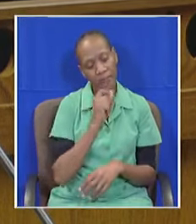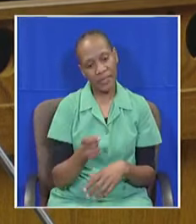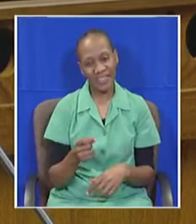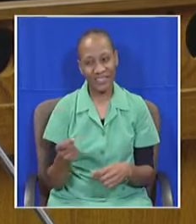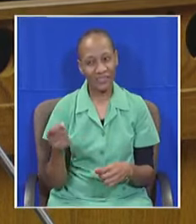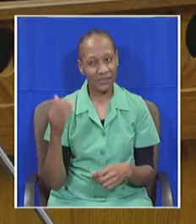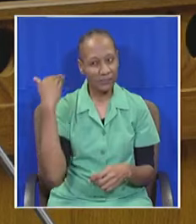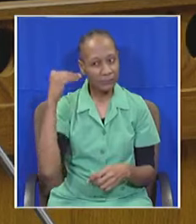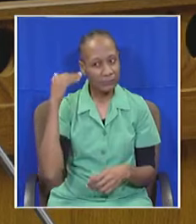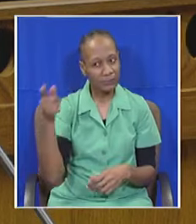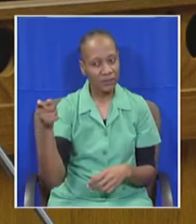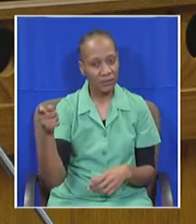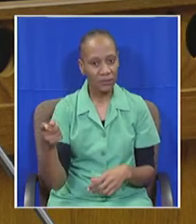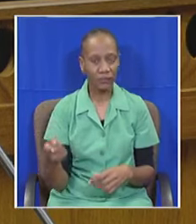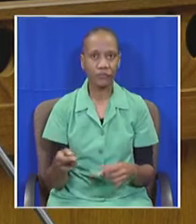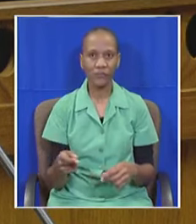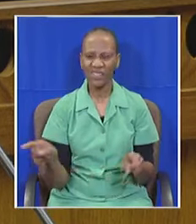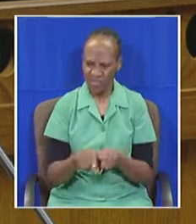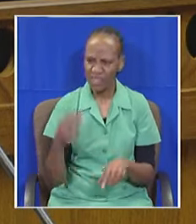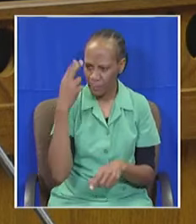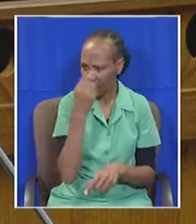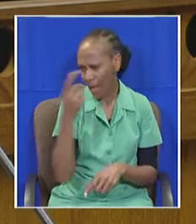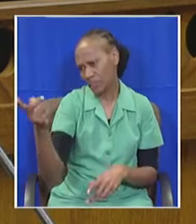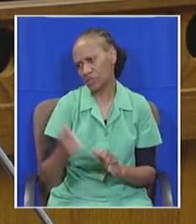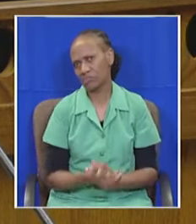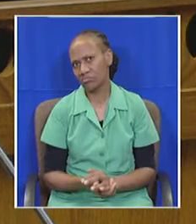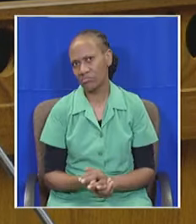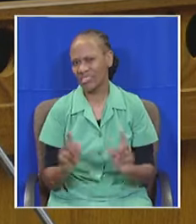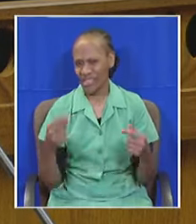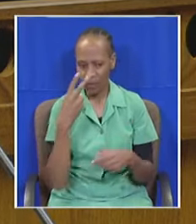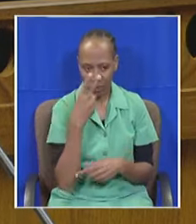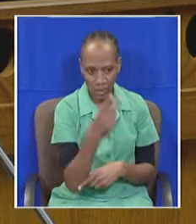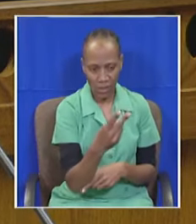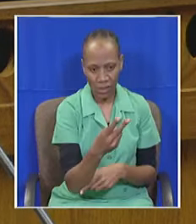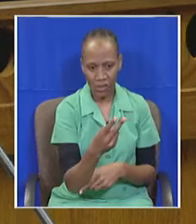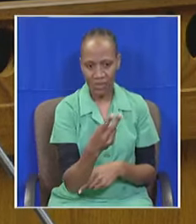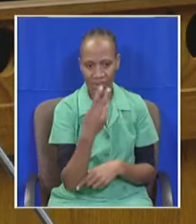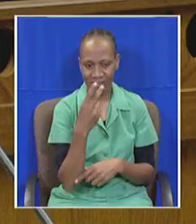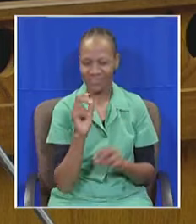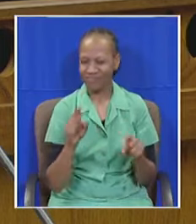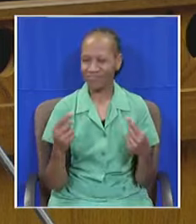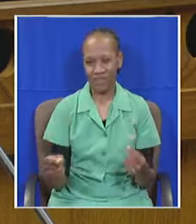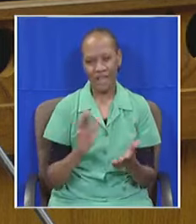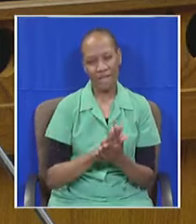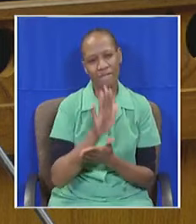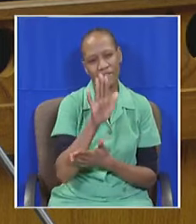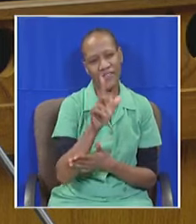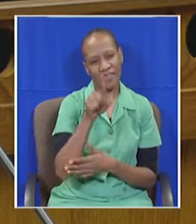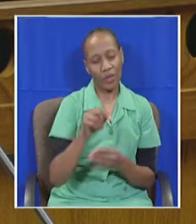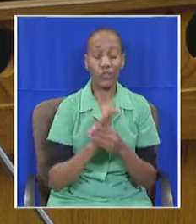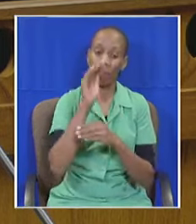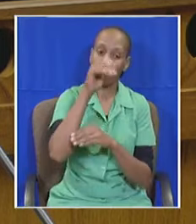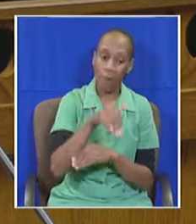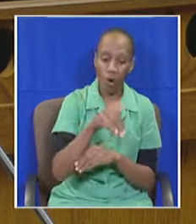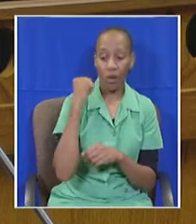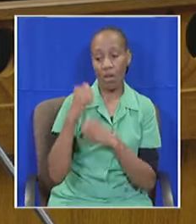hearing and all of that, but they are also blind. Because they are blind to the fact that more than 15,000 in the last financial